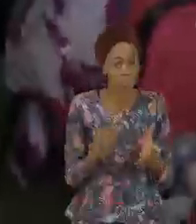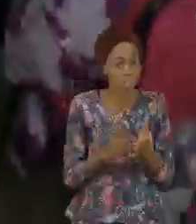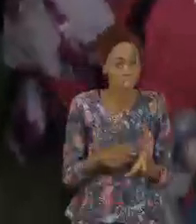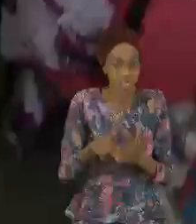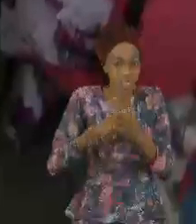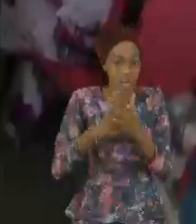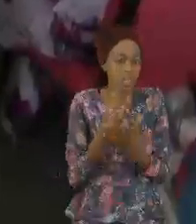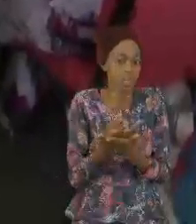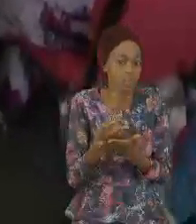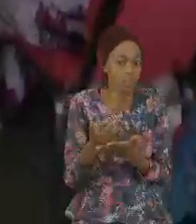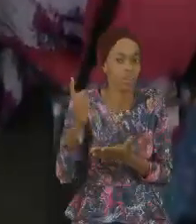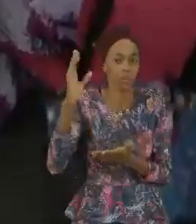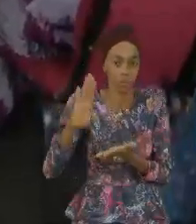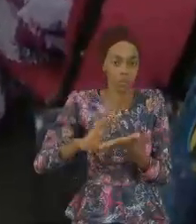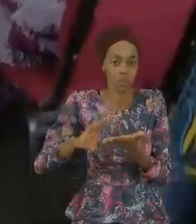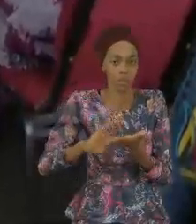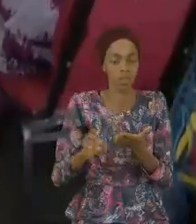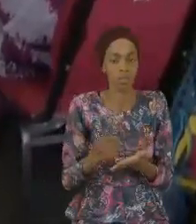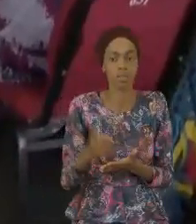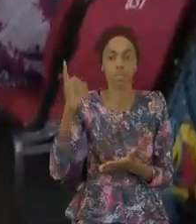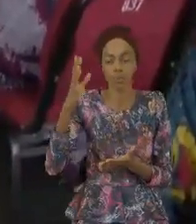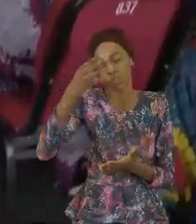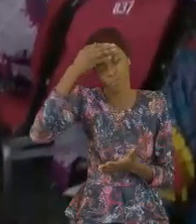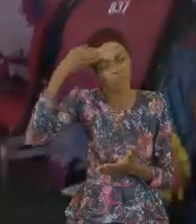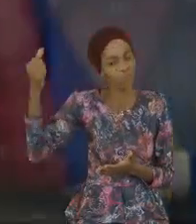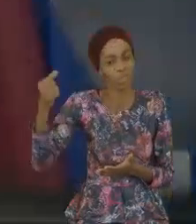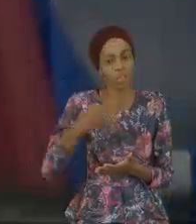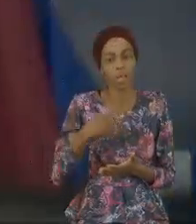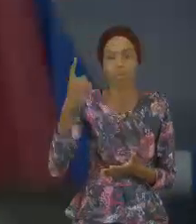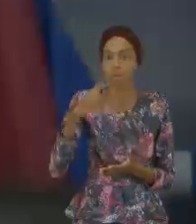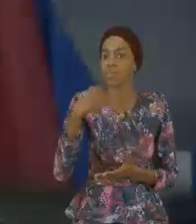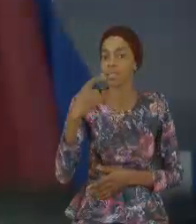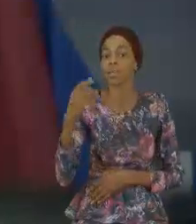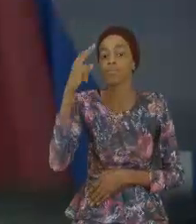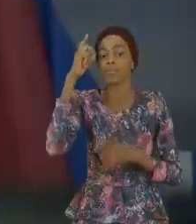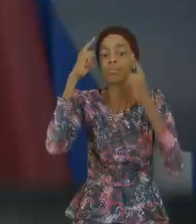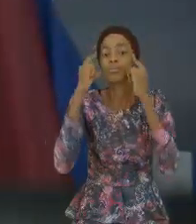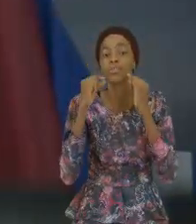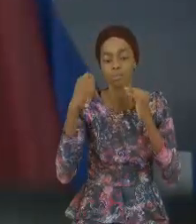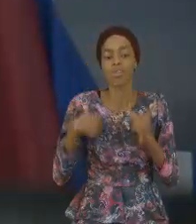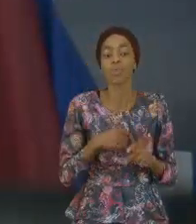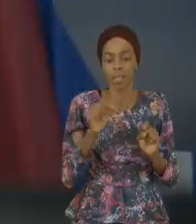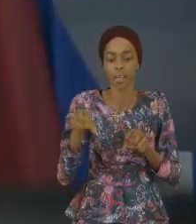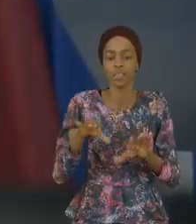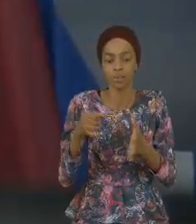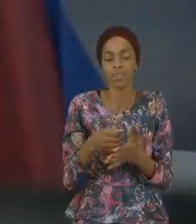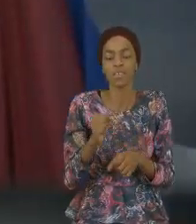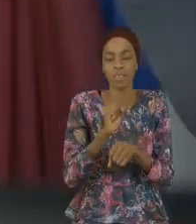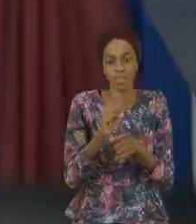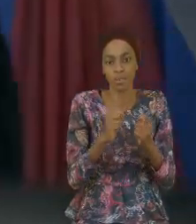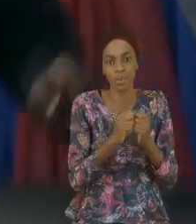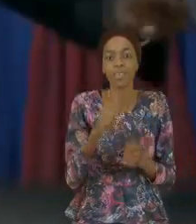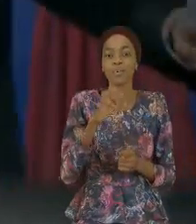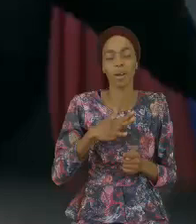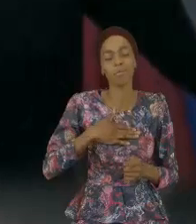failures, God forgives, God forgets, and God said, Moses, we can still do it together. You're still my